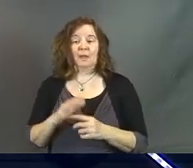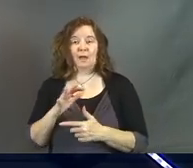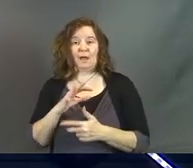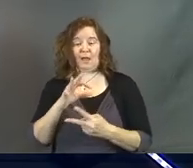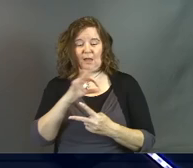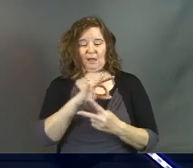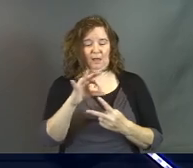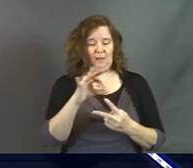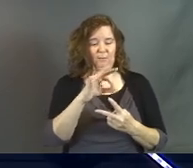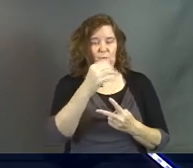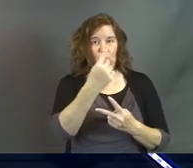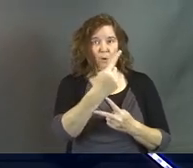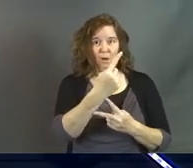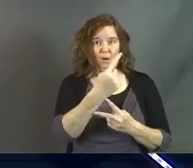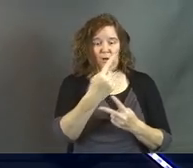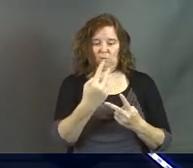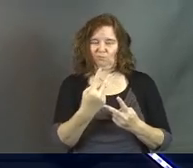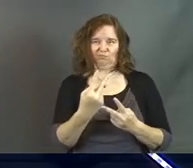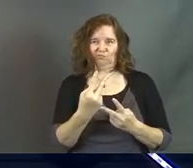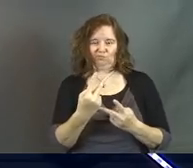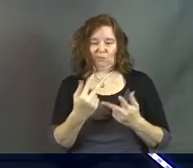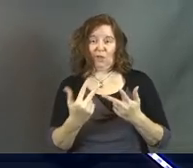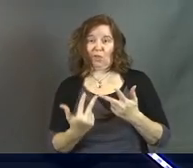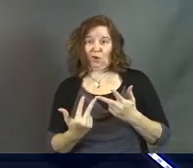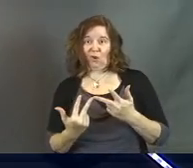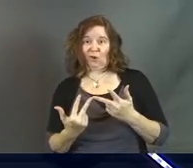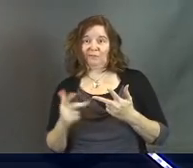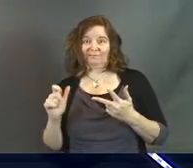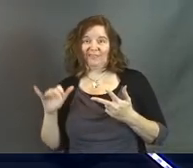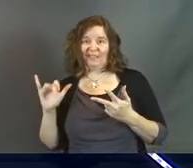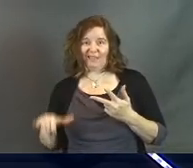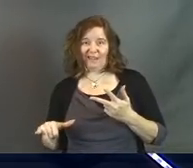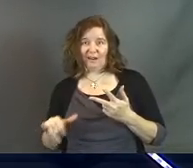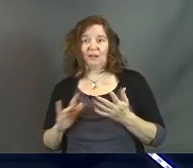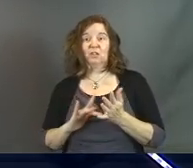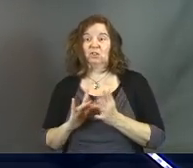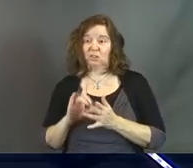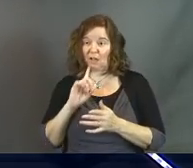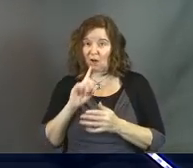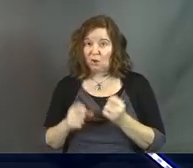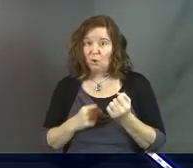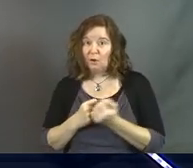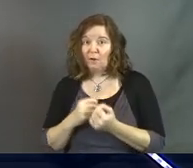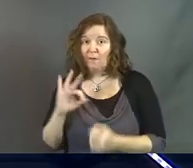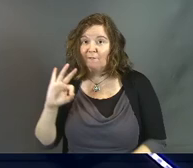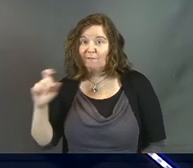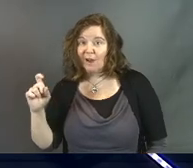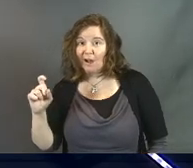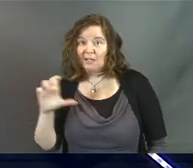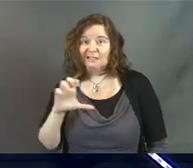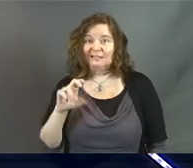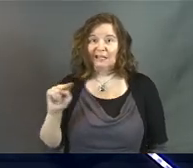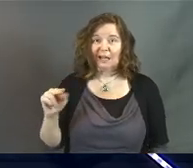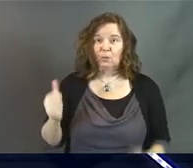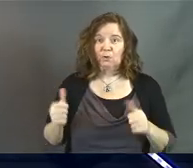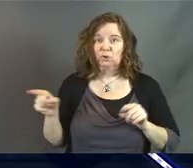Option one, option two, third option. Jesus, are you for Fox or for